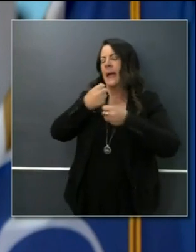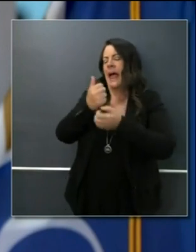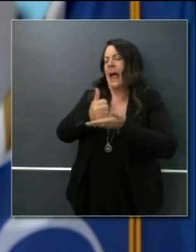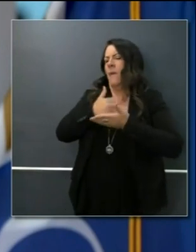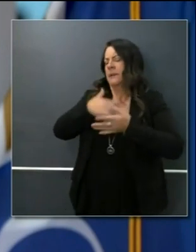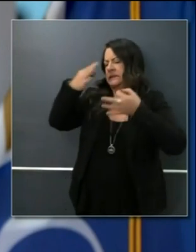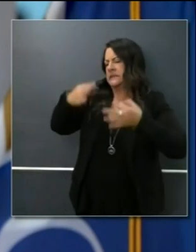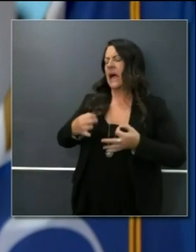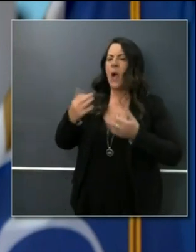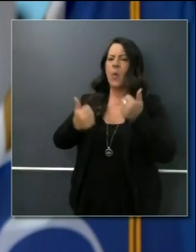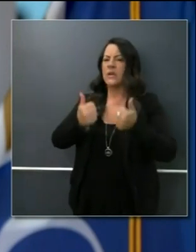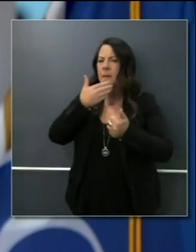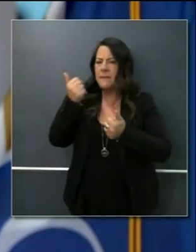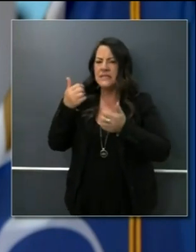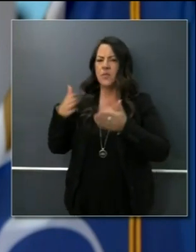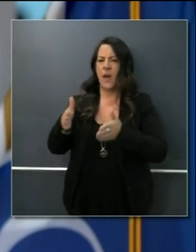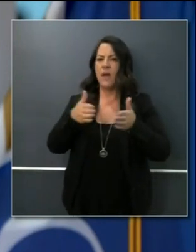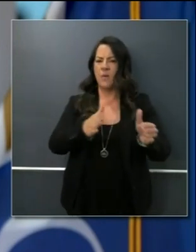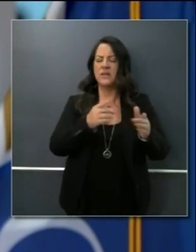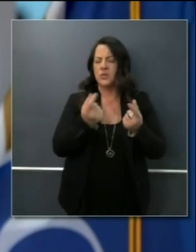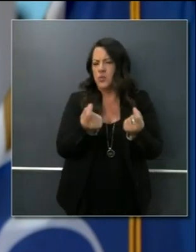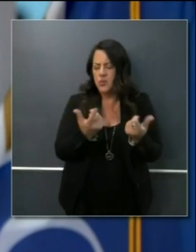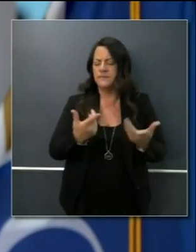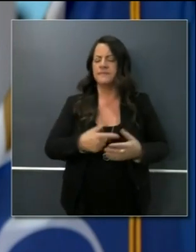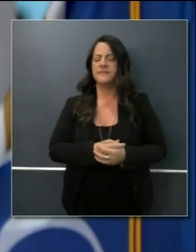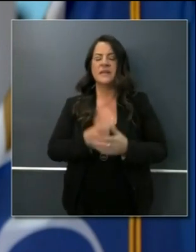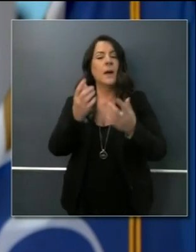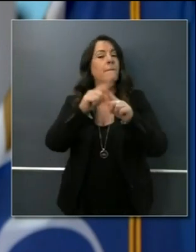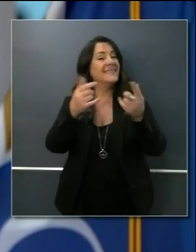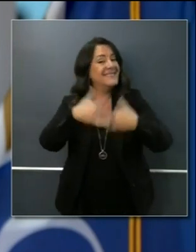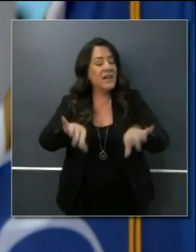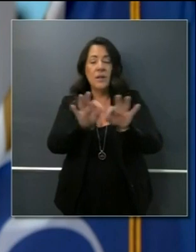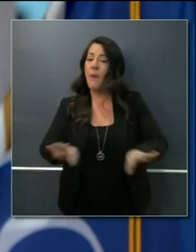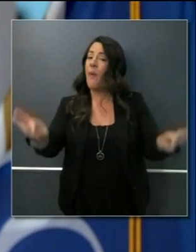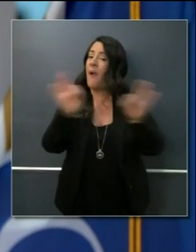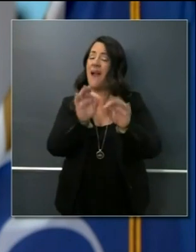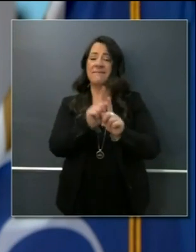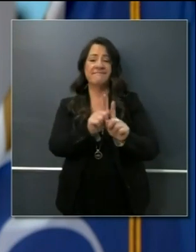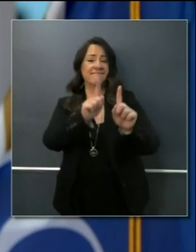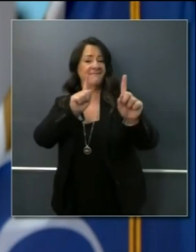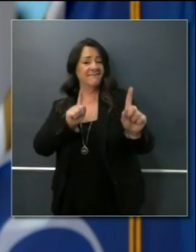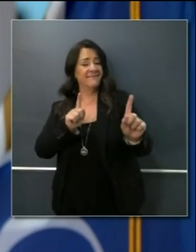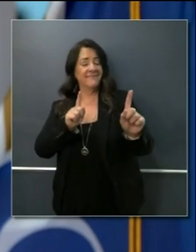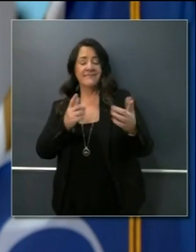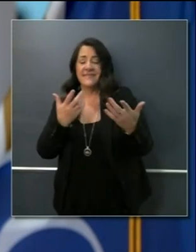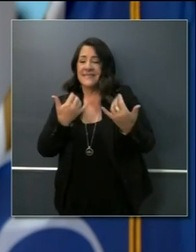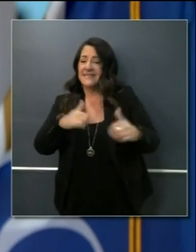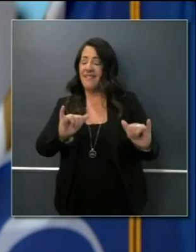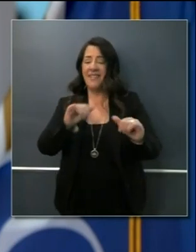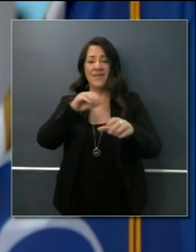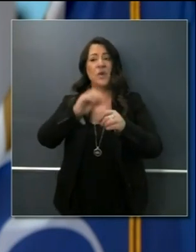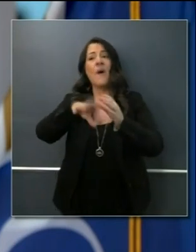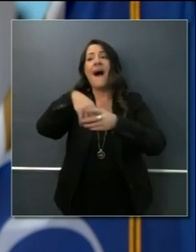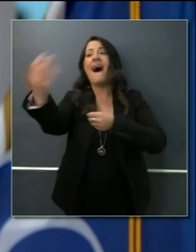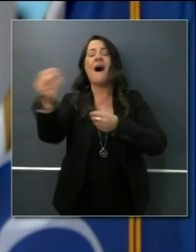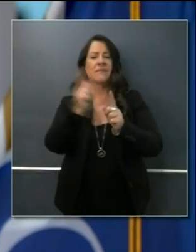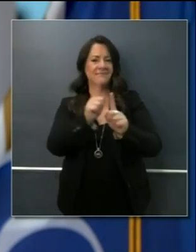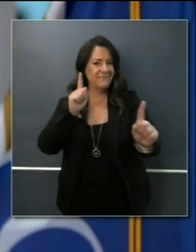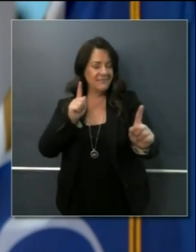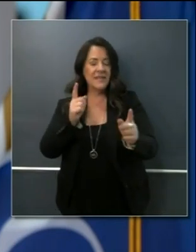why it's just so important that we continue the physical distancing. We appropriate ourselves in public by putting